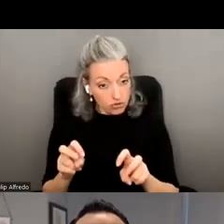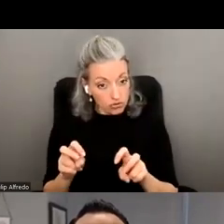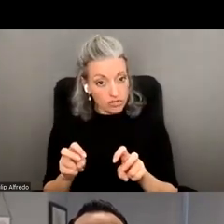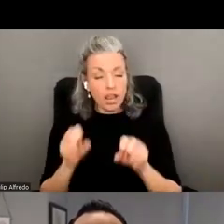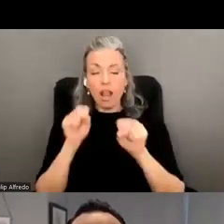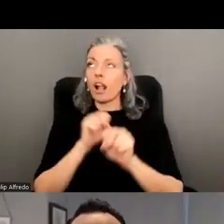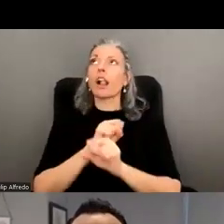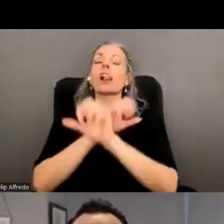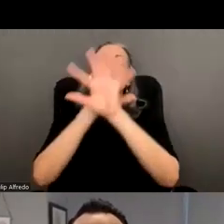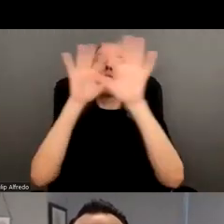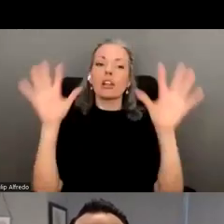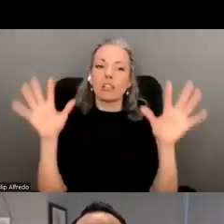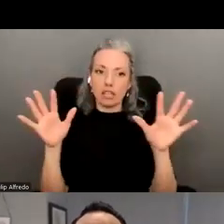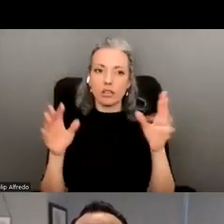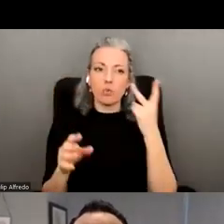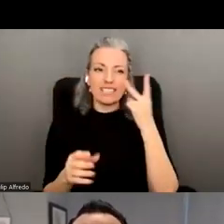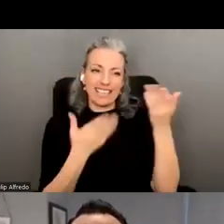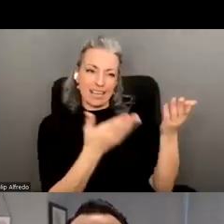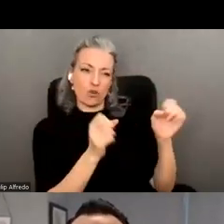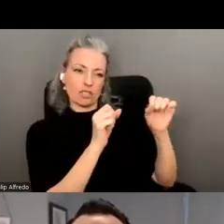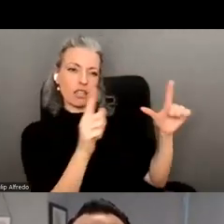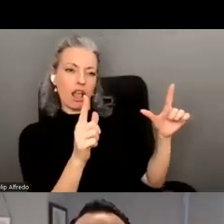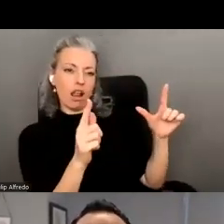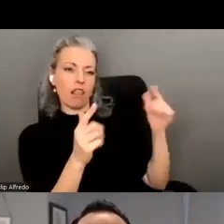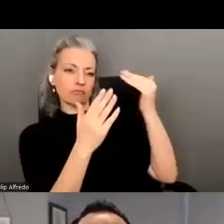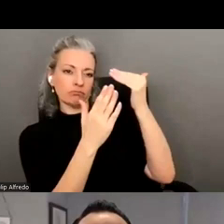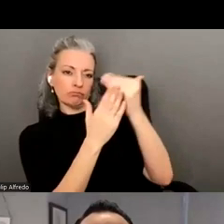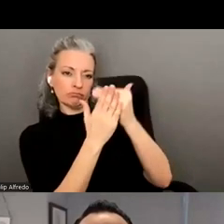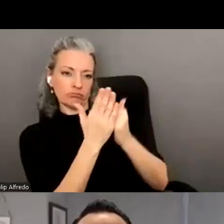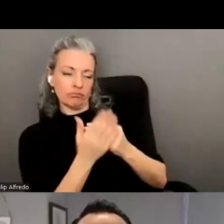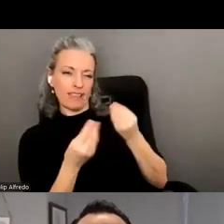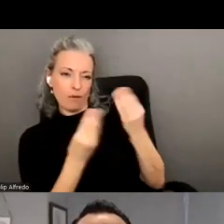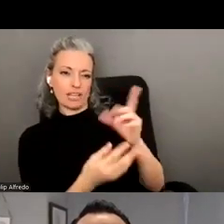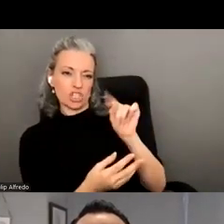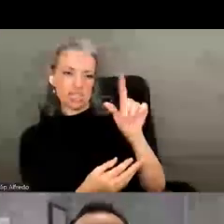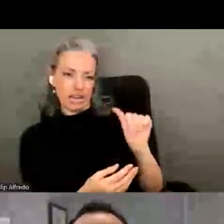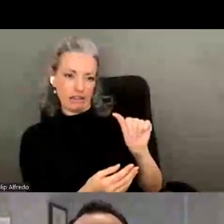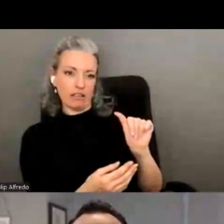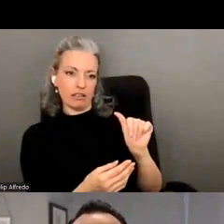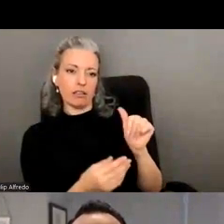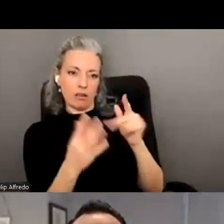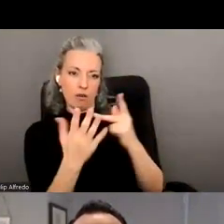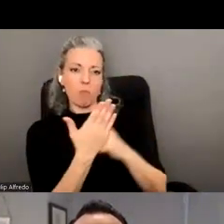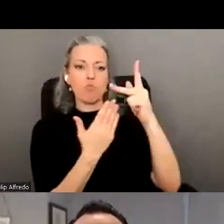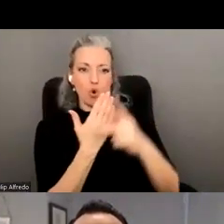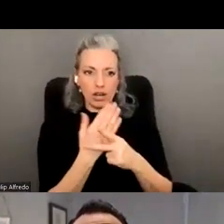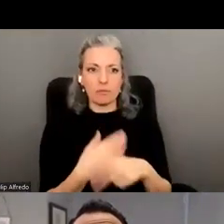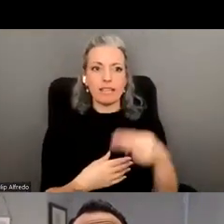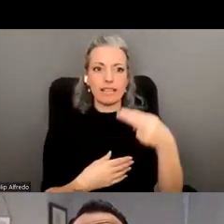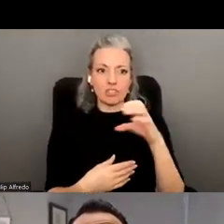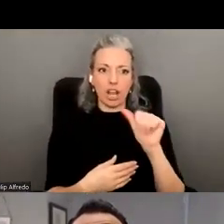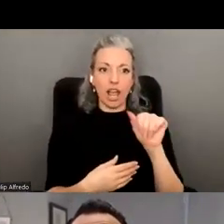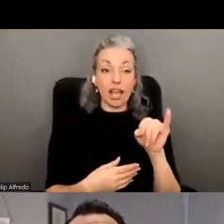transparency. On the slide is a description of the various healthcare data and transparency programs HCI oversees.